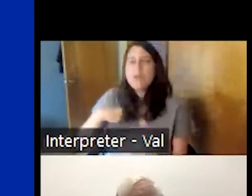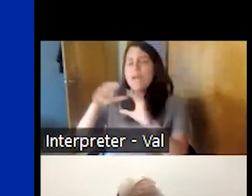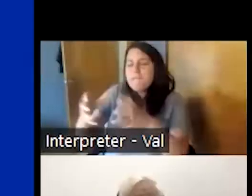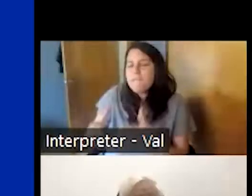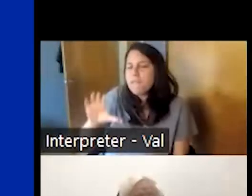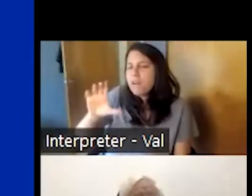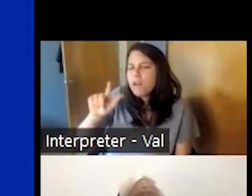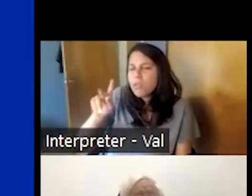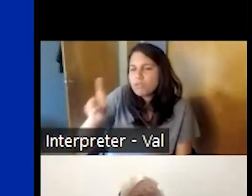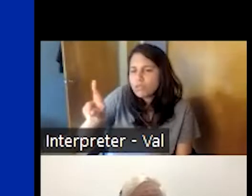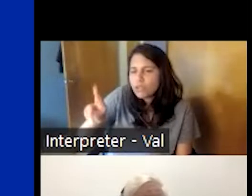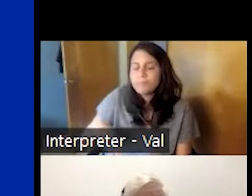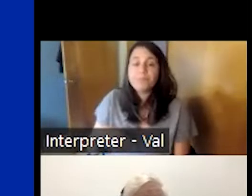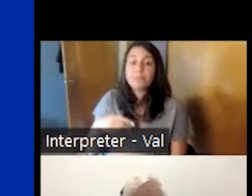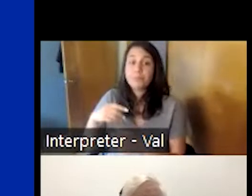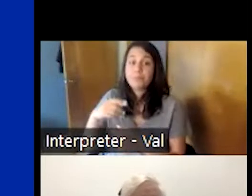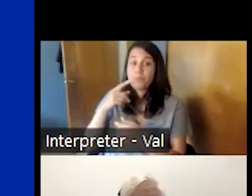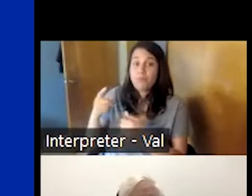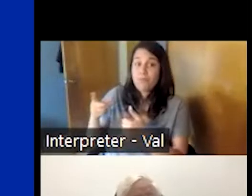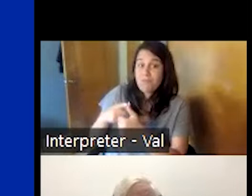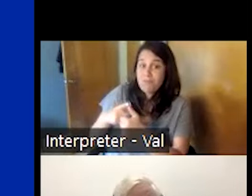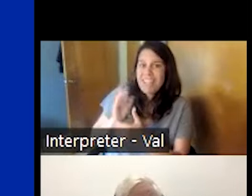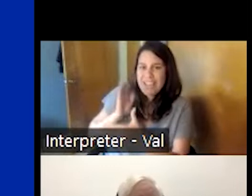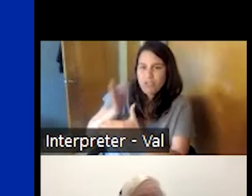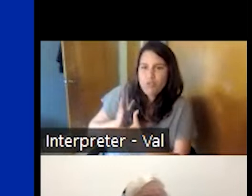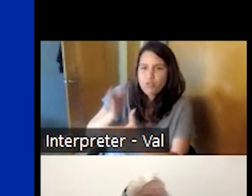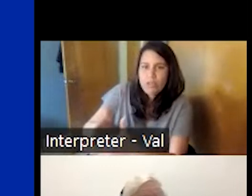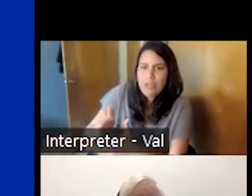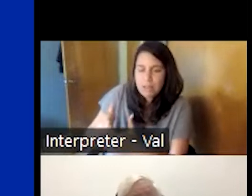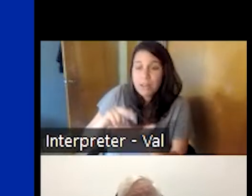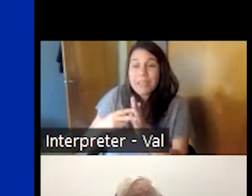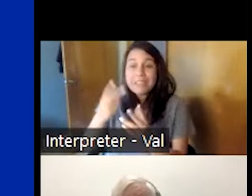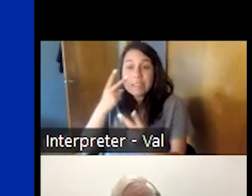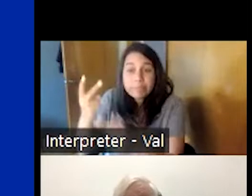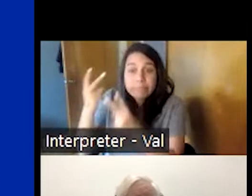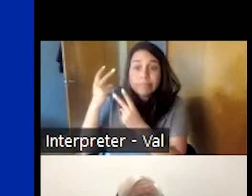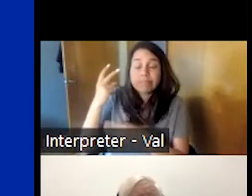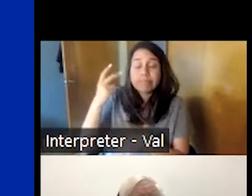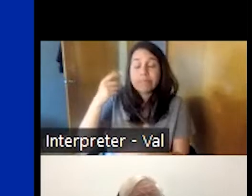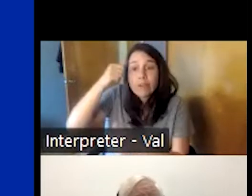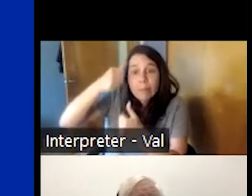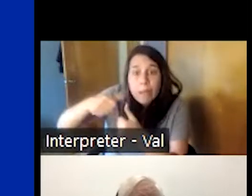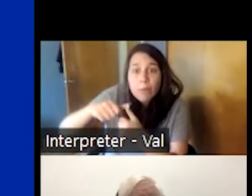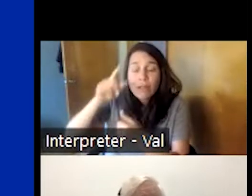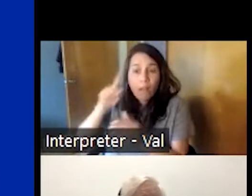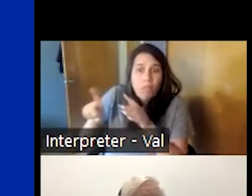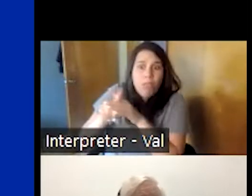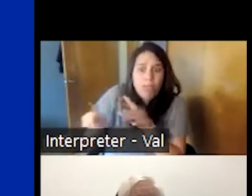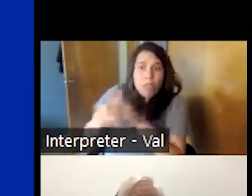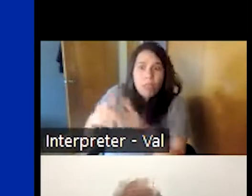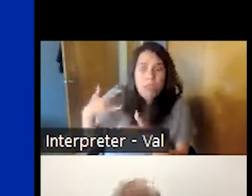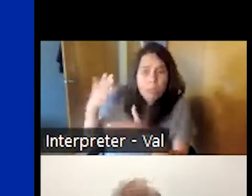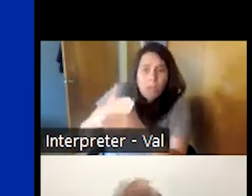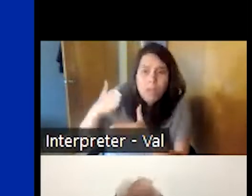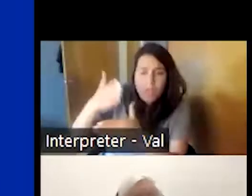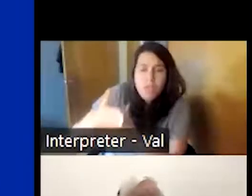symptoms, intrusive memories. These are kind of thoughts or images of the event that pop into the person's mind when they're not